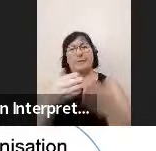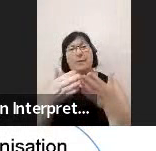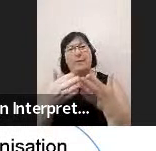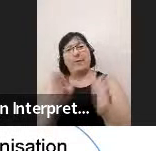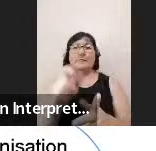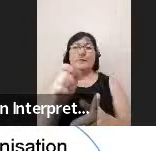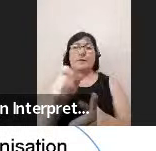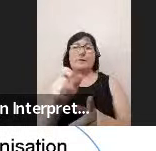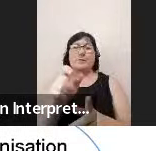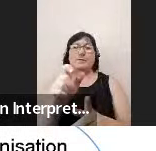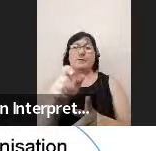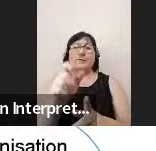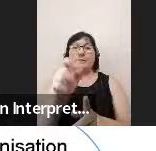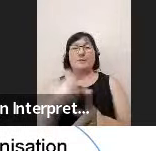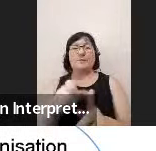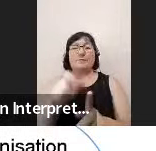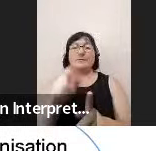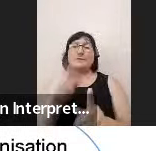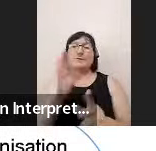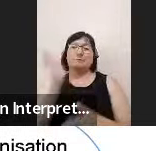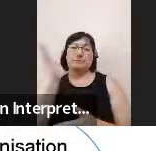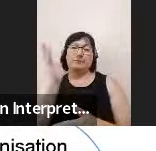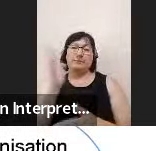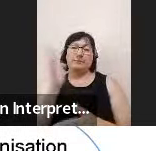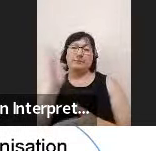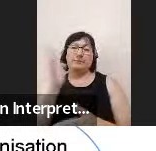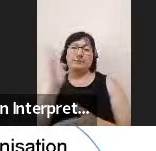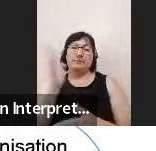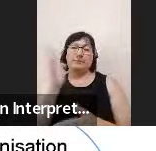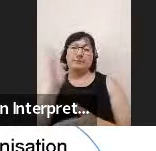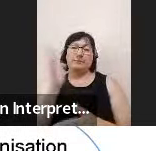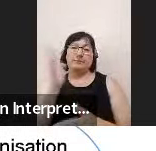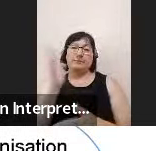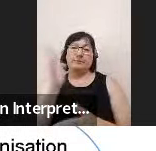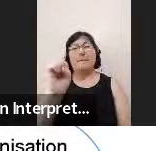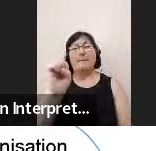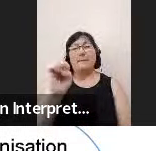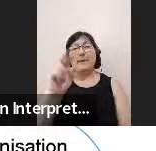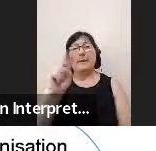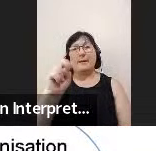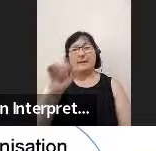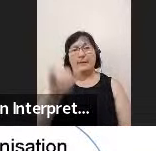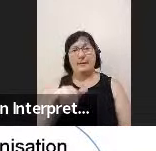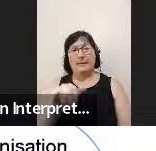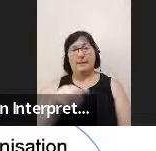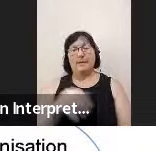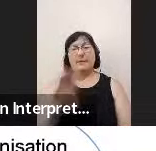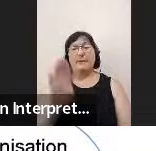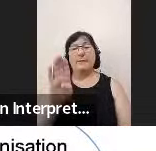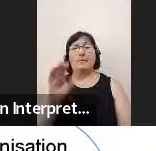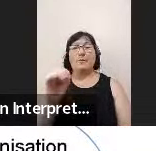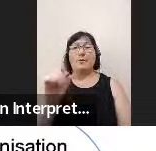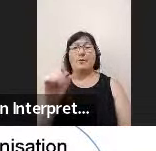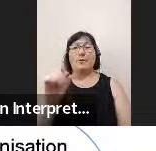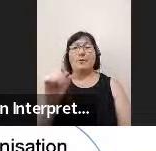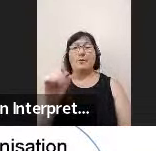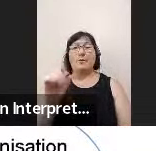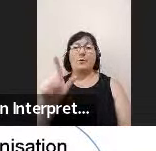Division. My name is Penny Bologho, as mentioned by the Program Director, and thanks again for such a beautiful